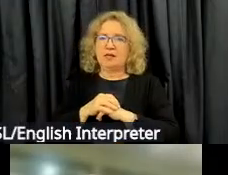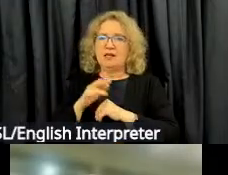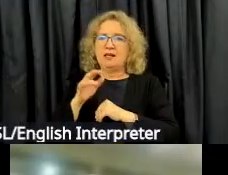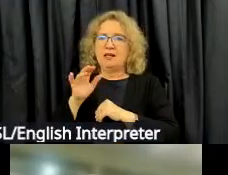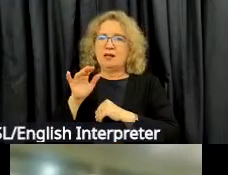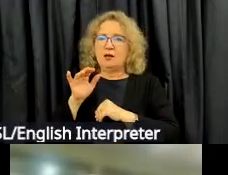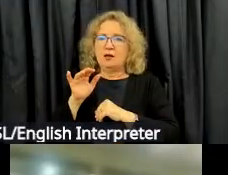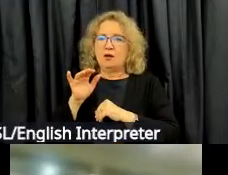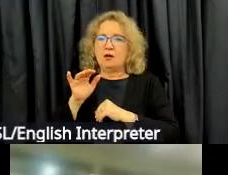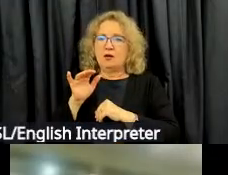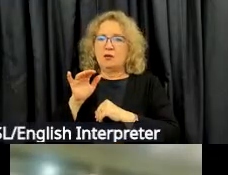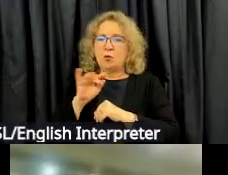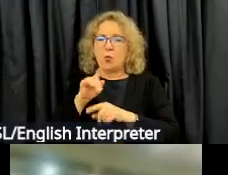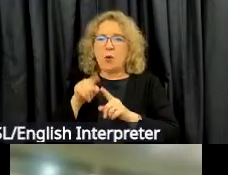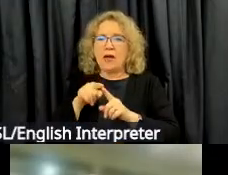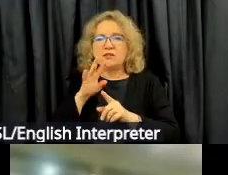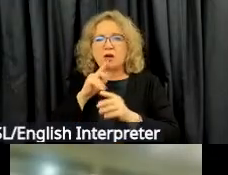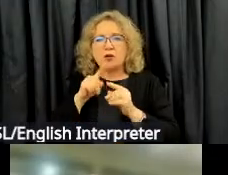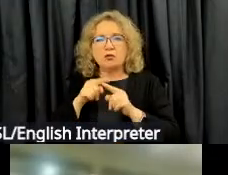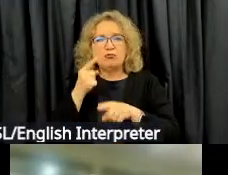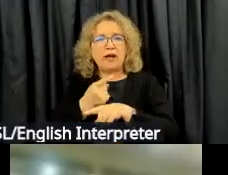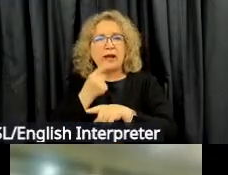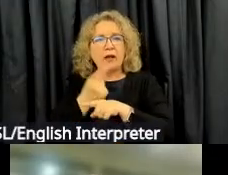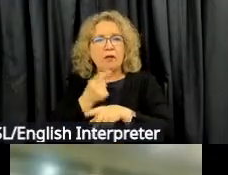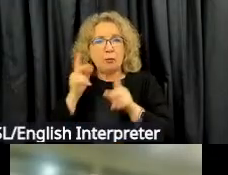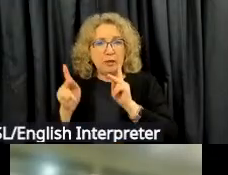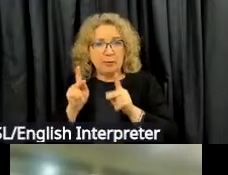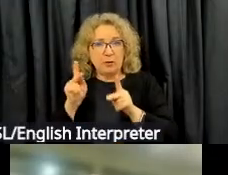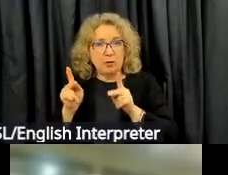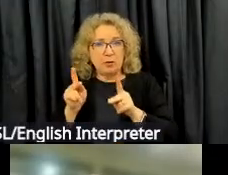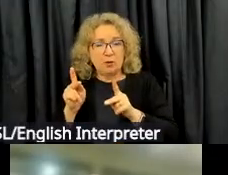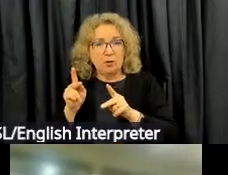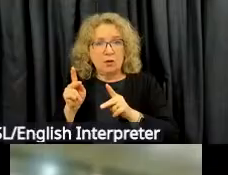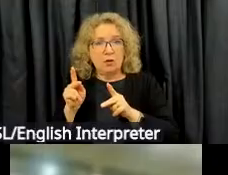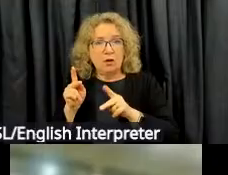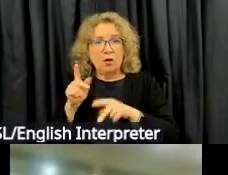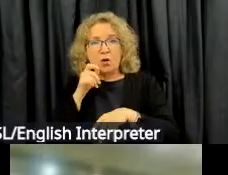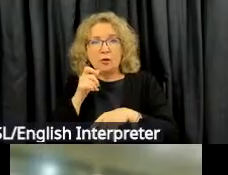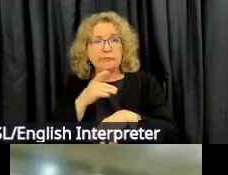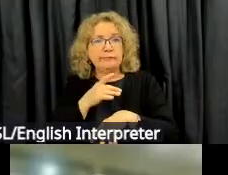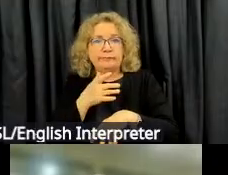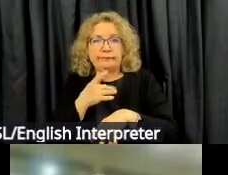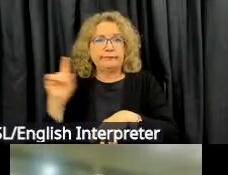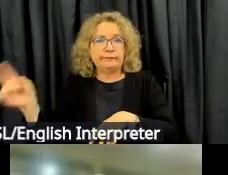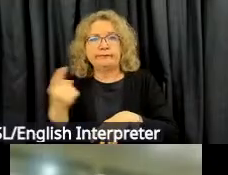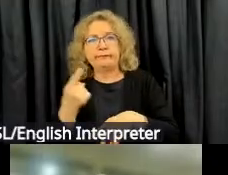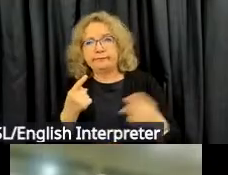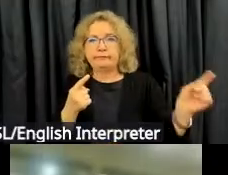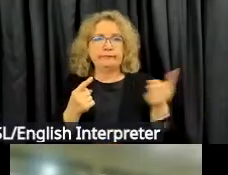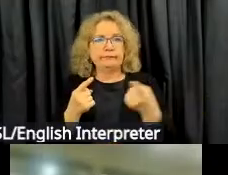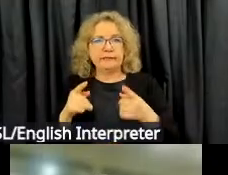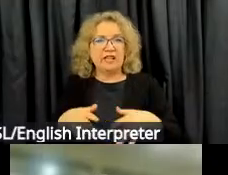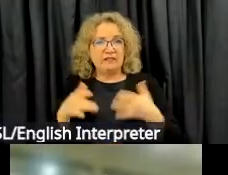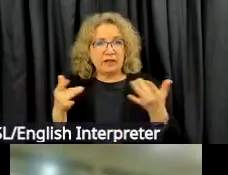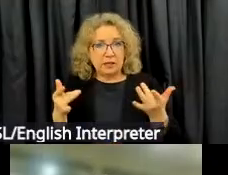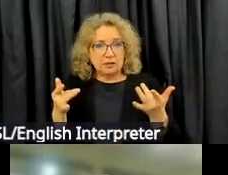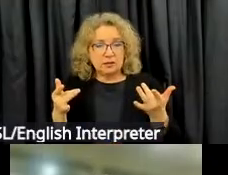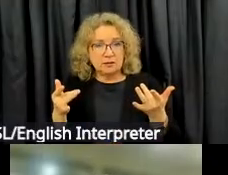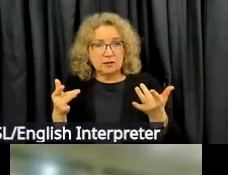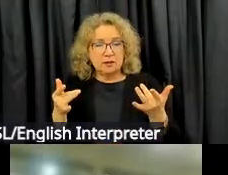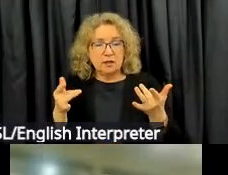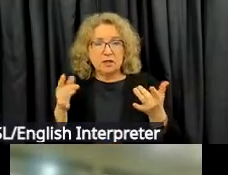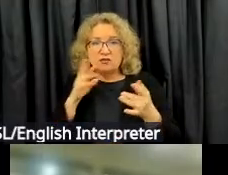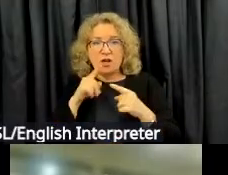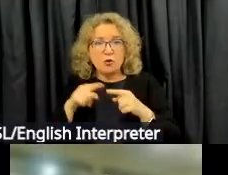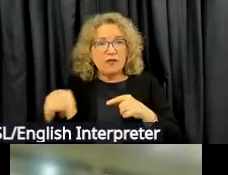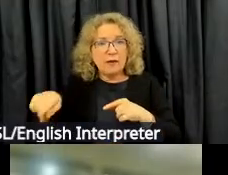just regular run-of-the-mill everyday people randomly come to those type of events, probably 90% of them